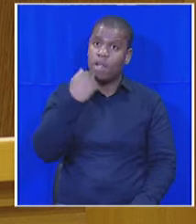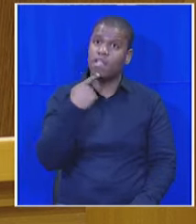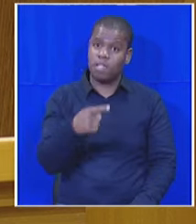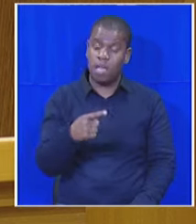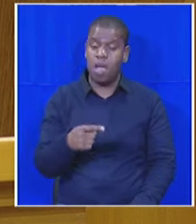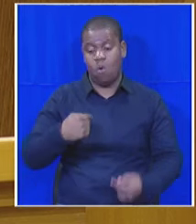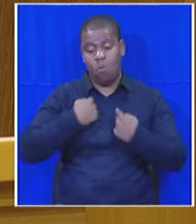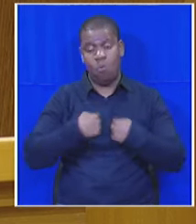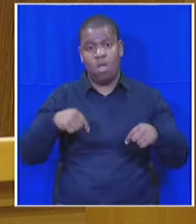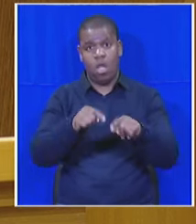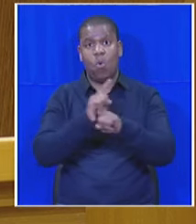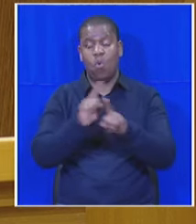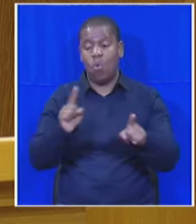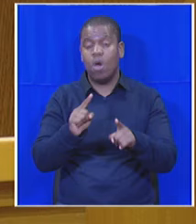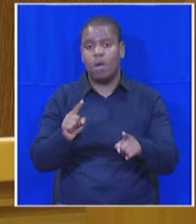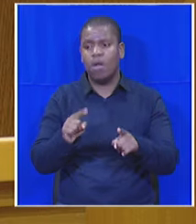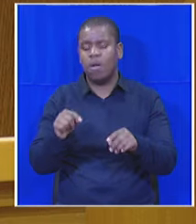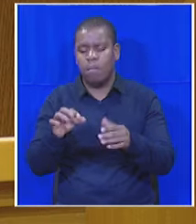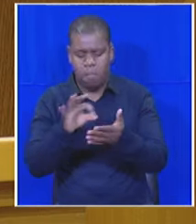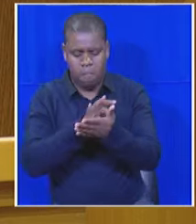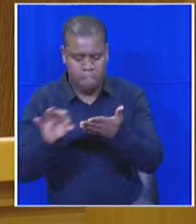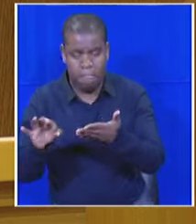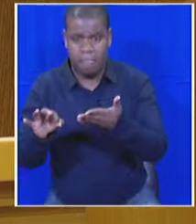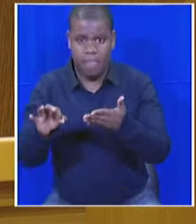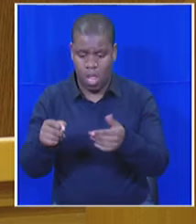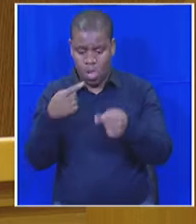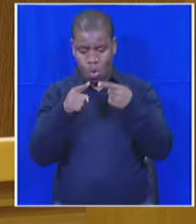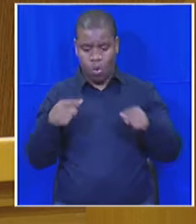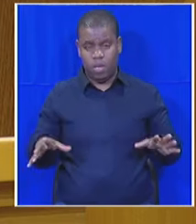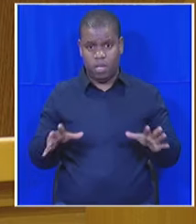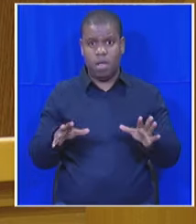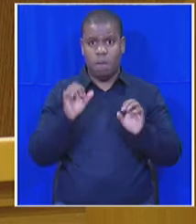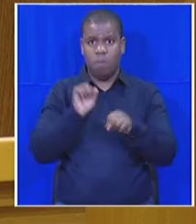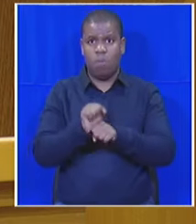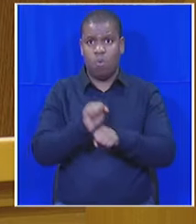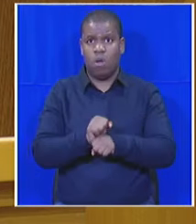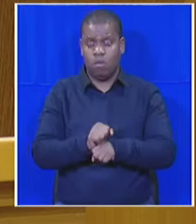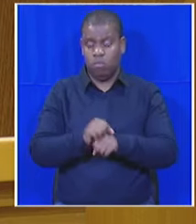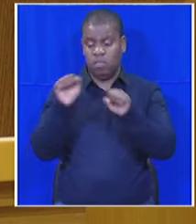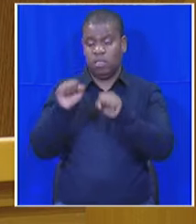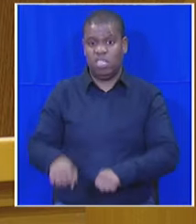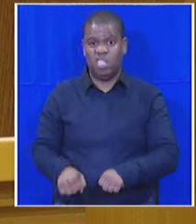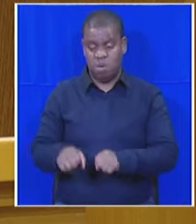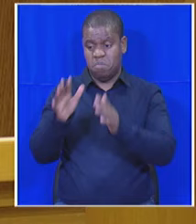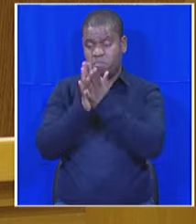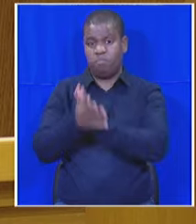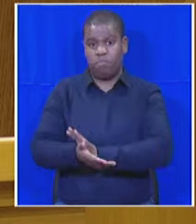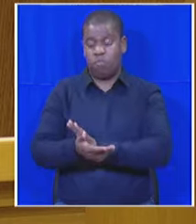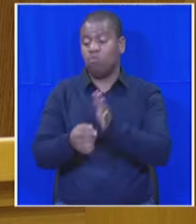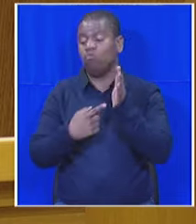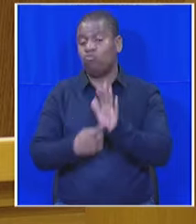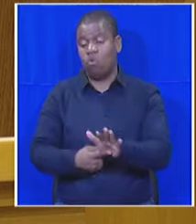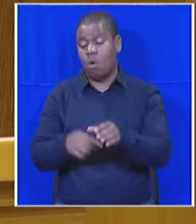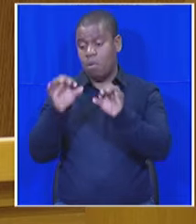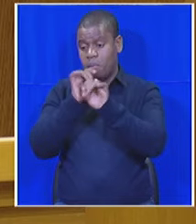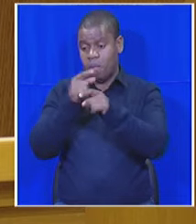us never be fooled by a clean audit. It is how you manipulate the system to show that you've got a clean audit.